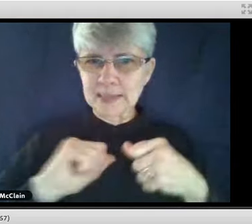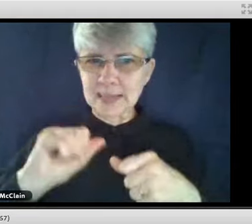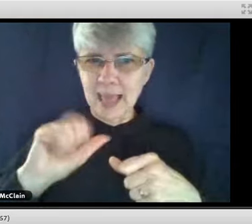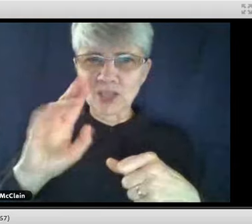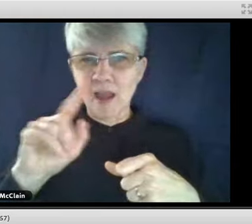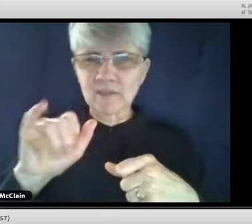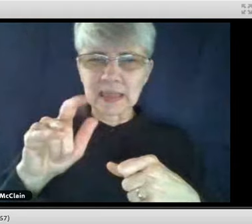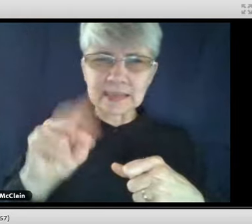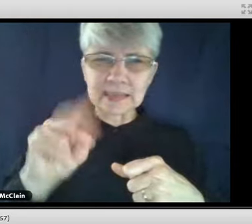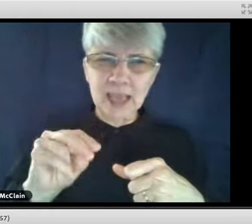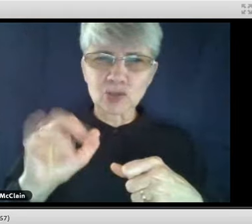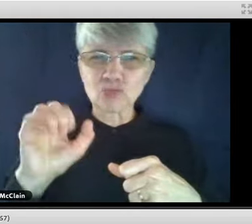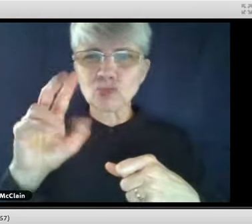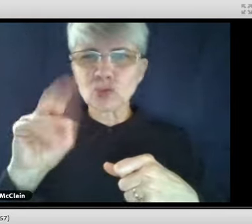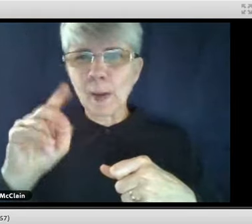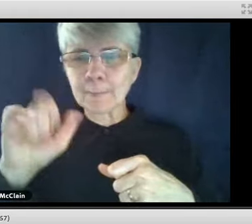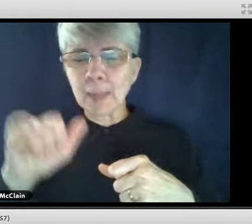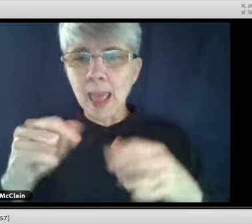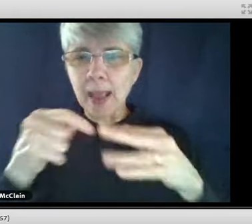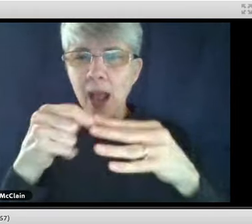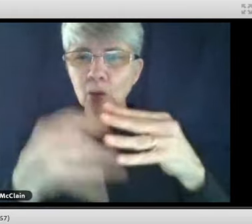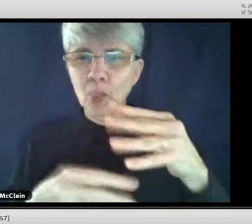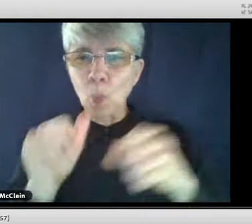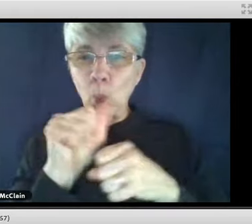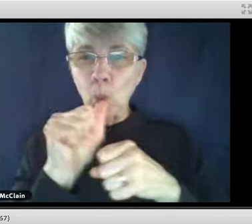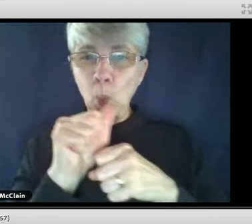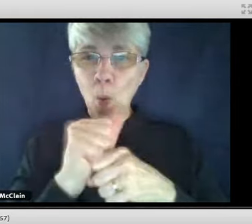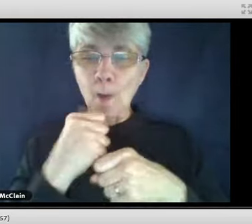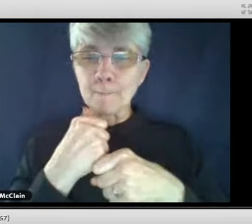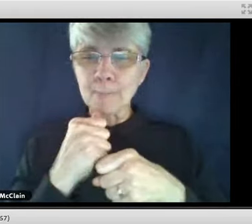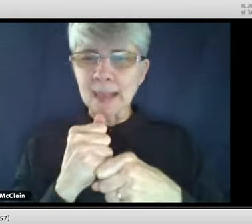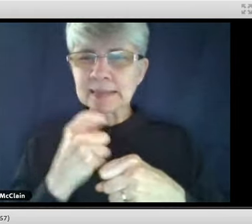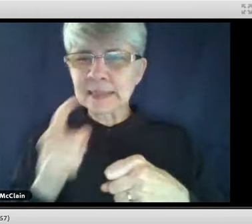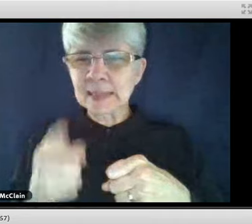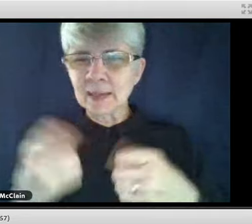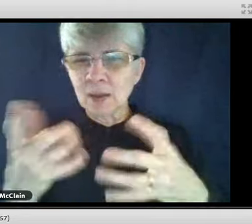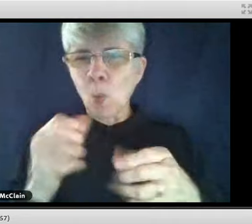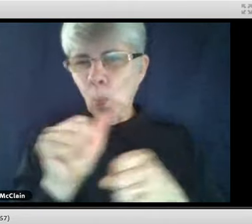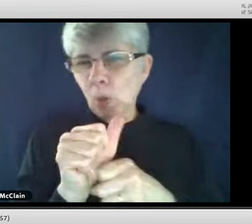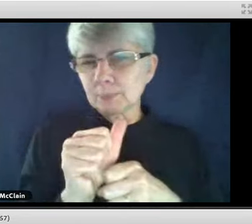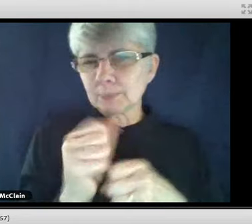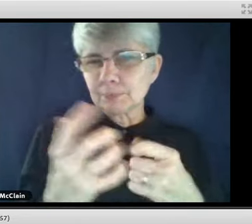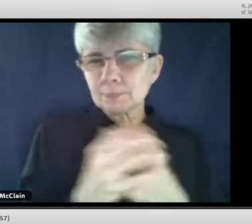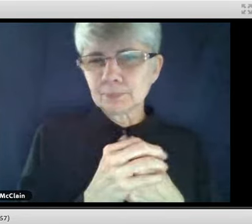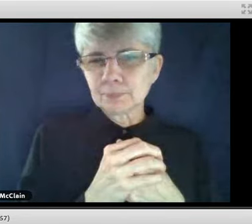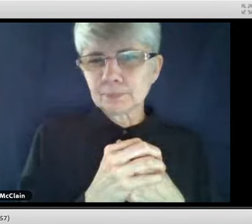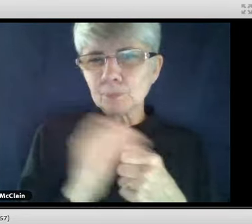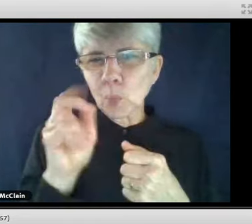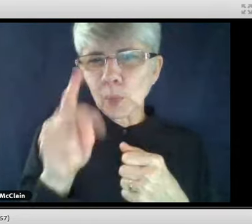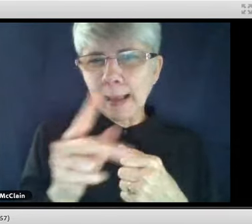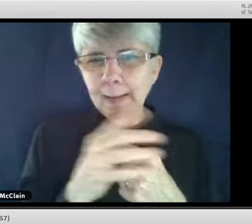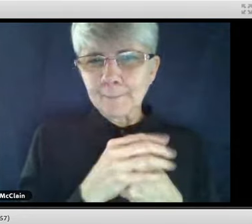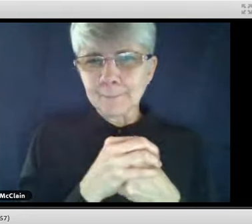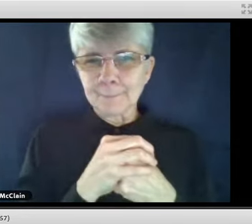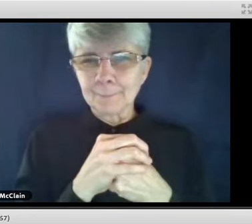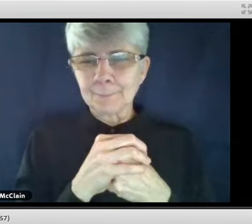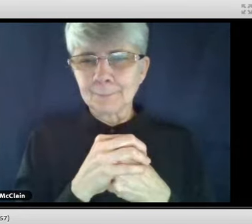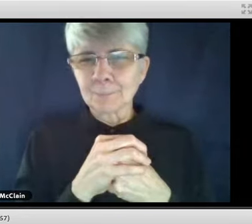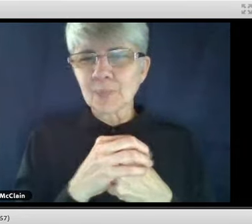novelization, screenplay under the derivative work that makes it a new work. Okay.